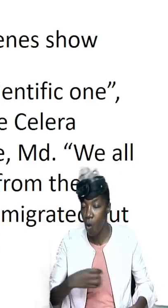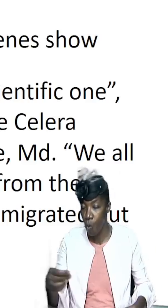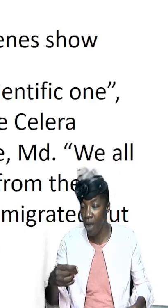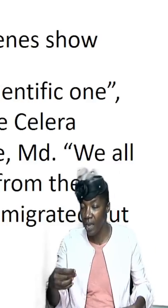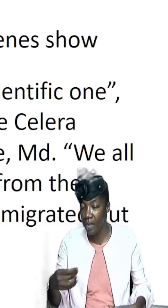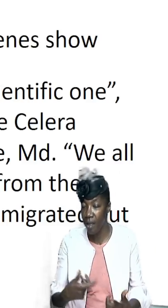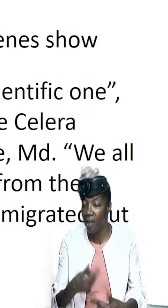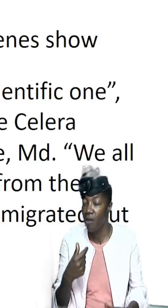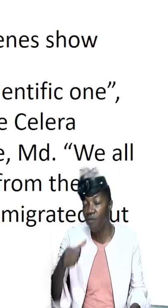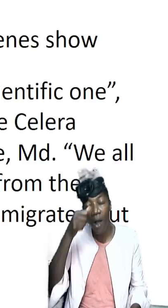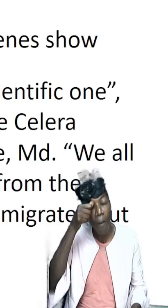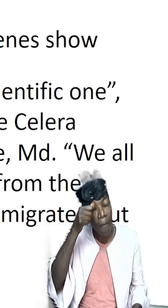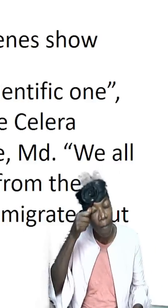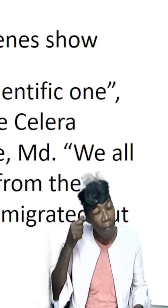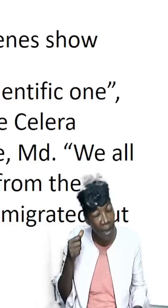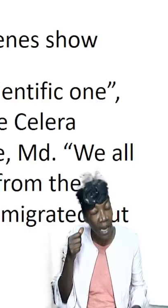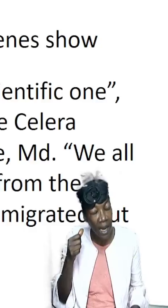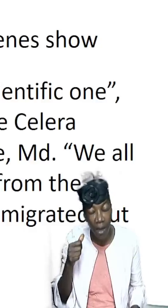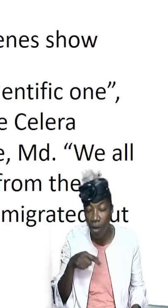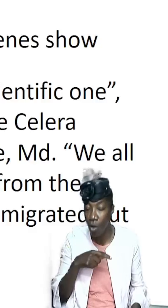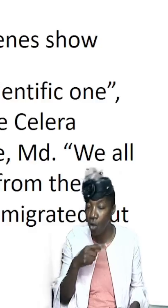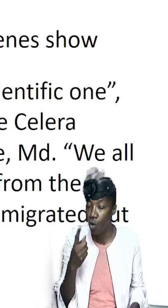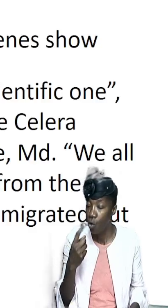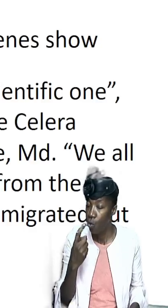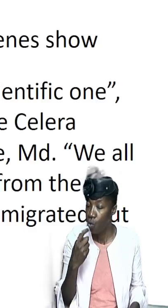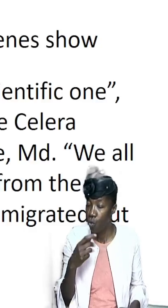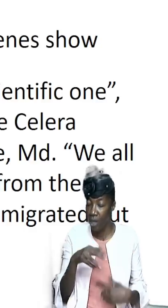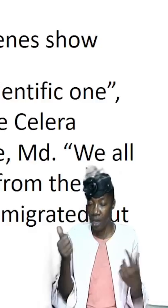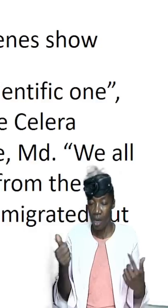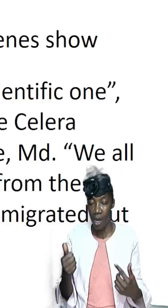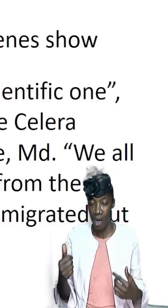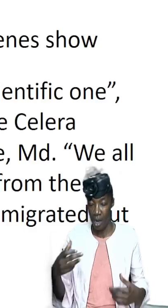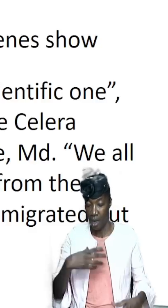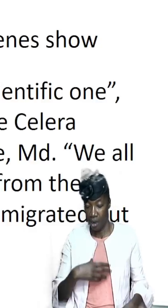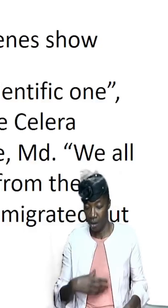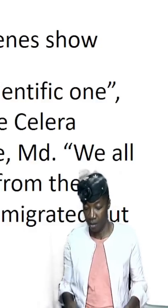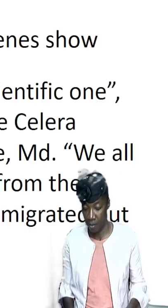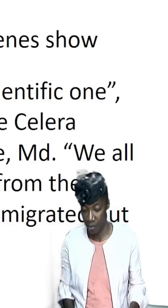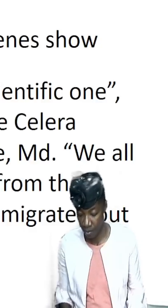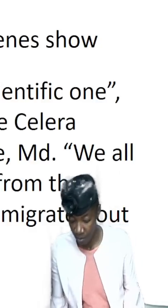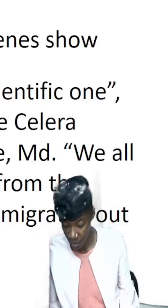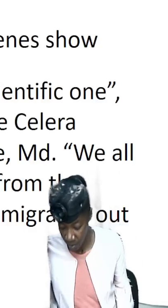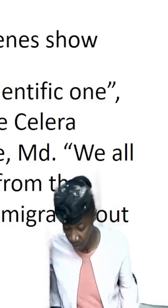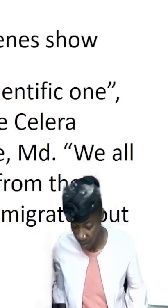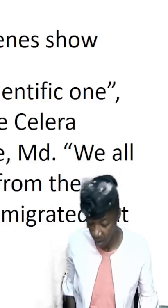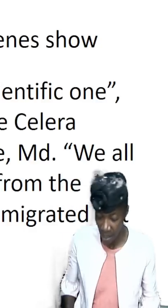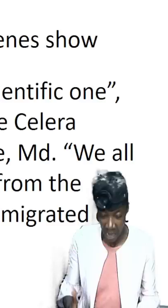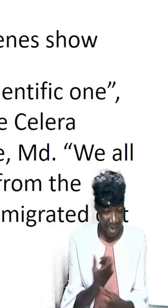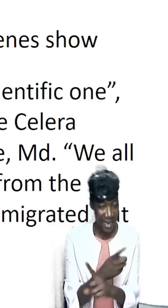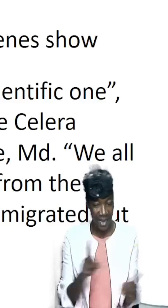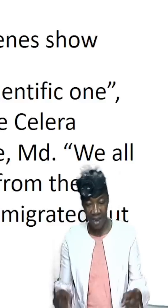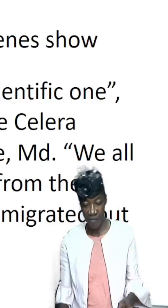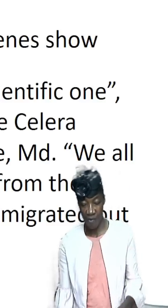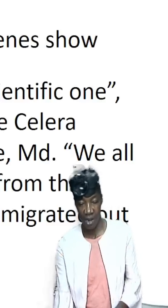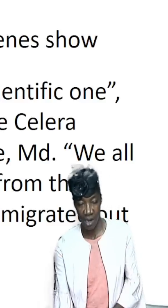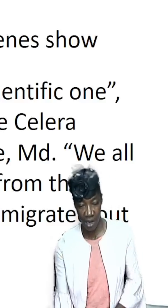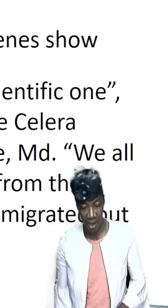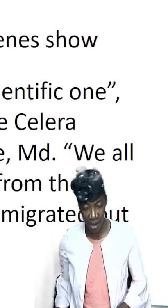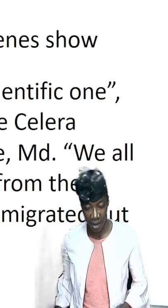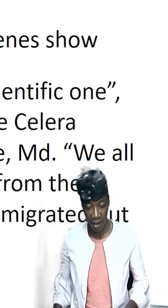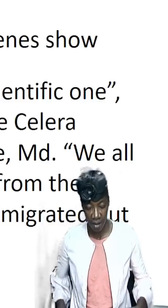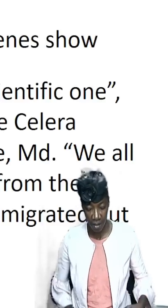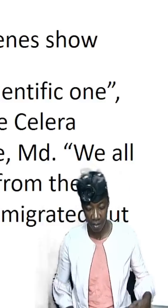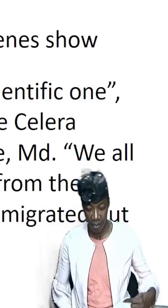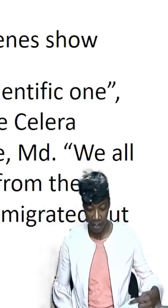from black, or who we call Asian, whether Chinese or Indian or